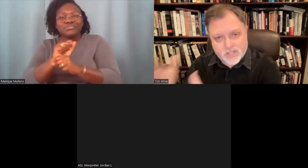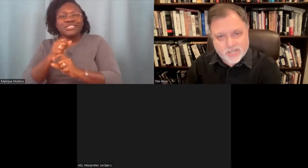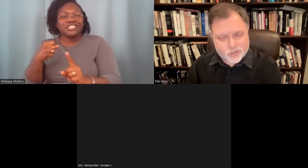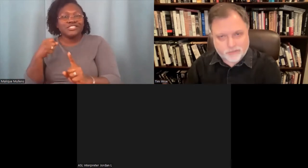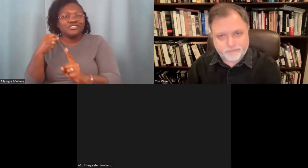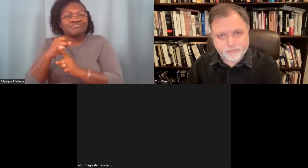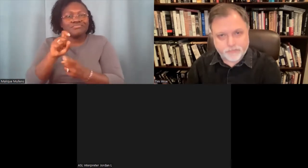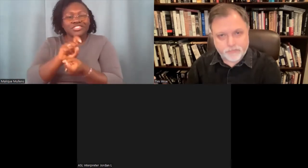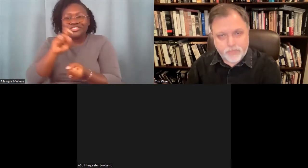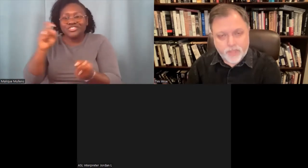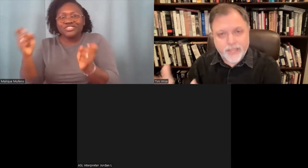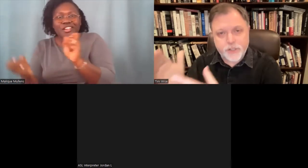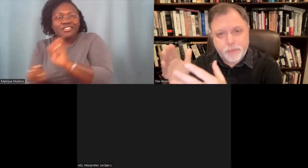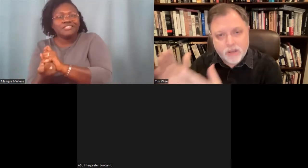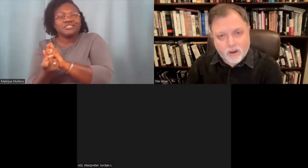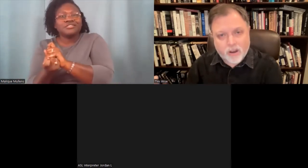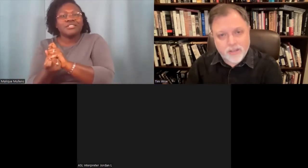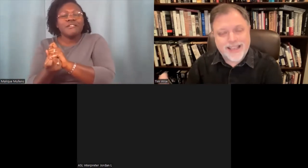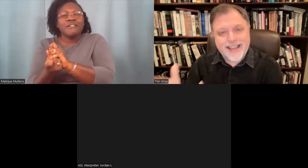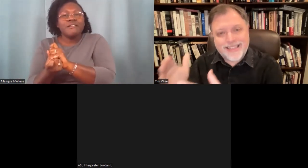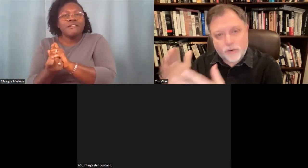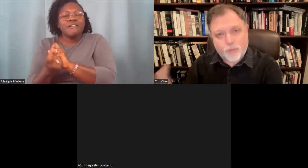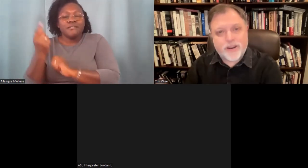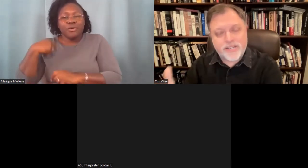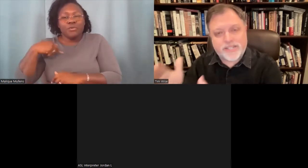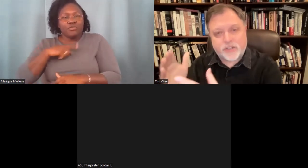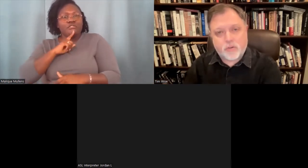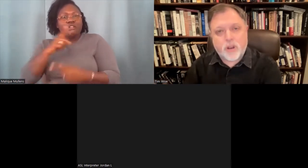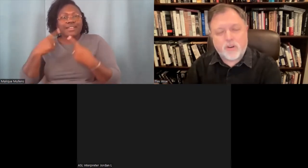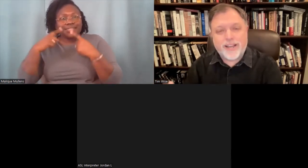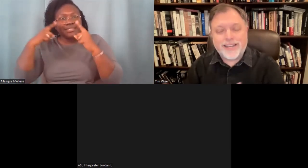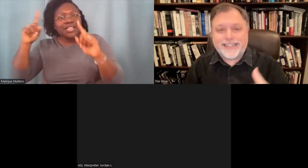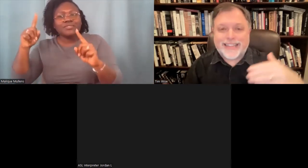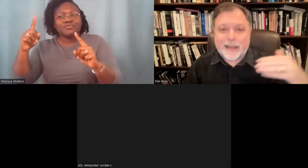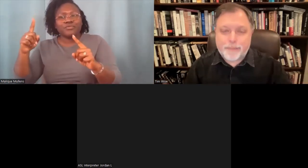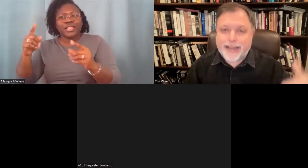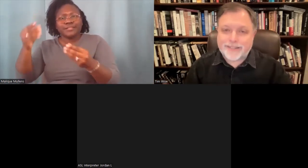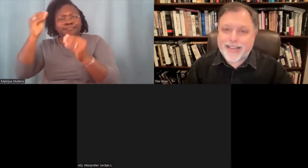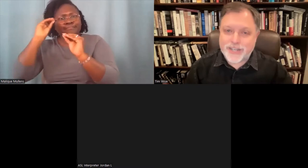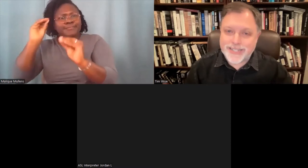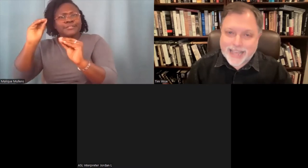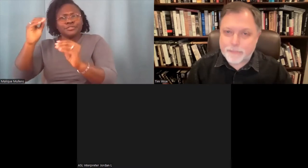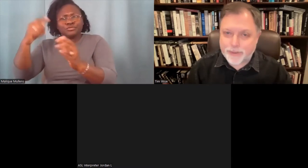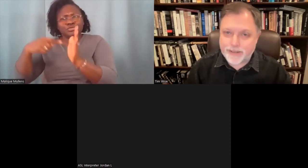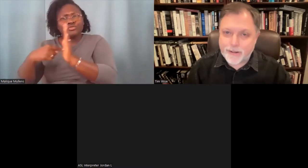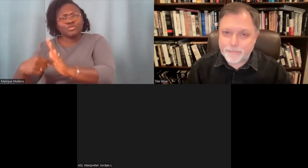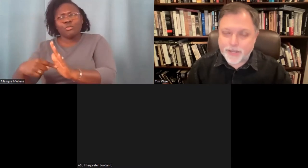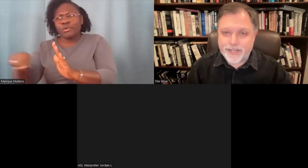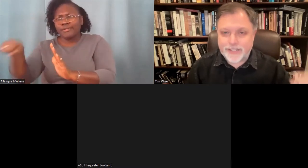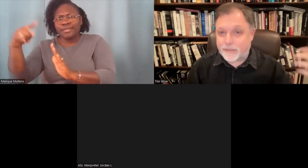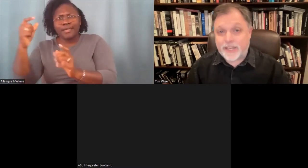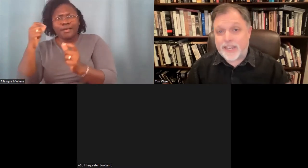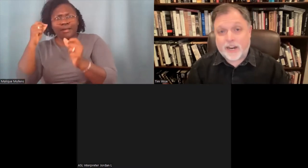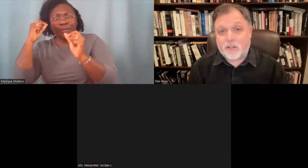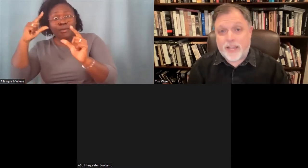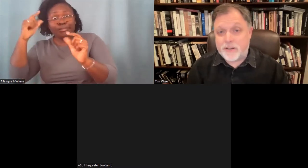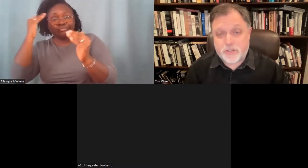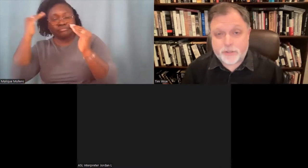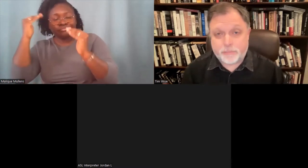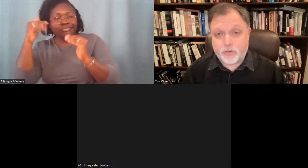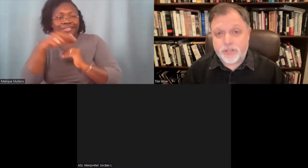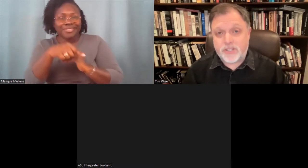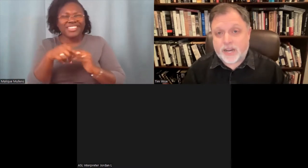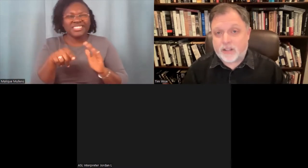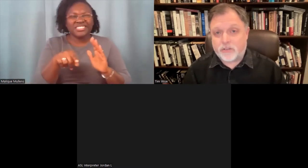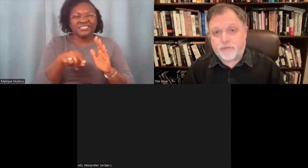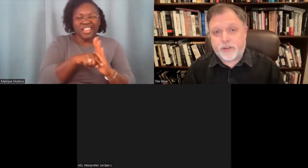shifted the discussion. It is because that awareness has grown that that backlash has happened. It is something Carol Anderson,